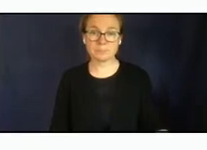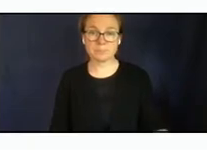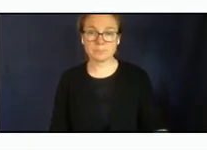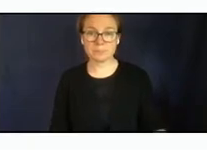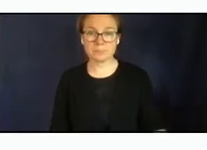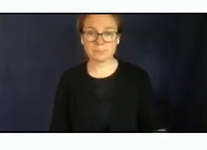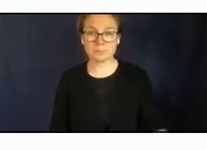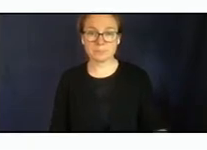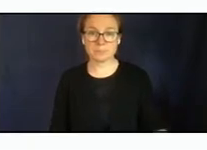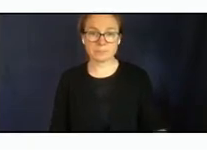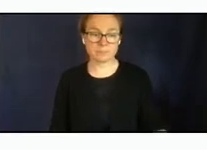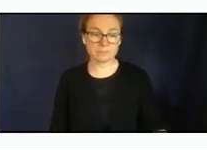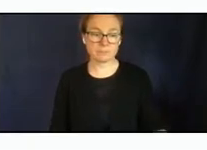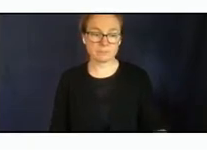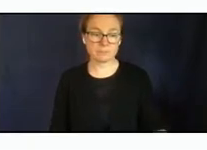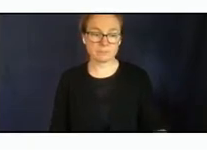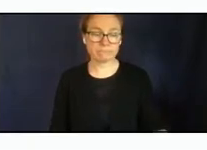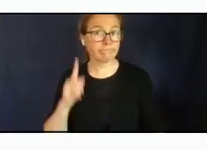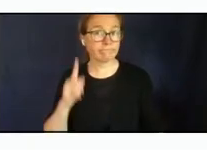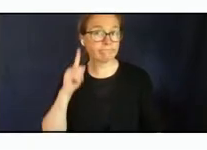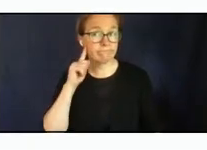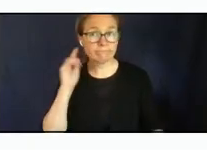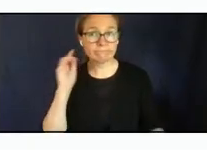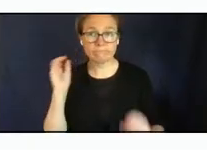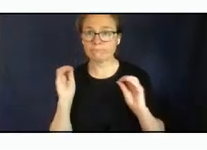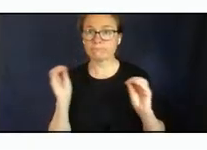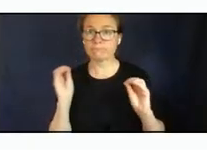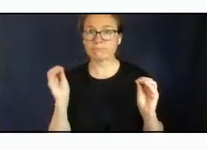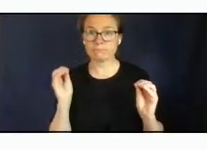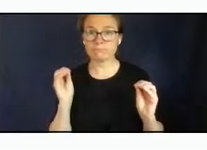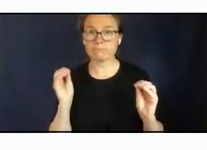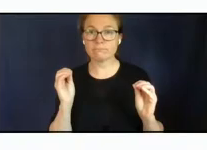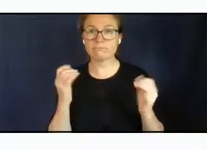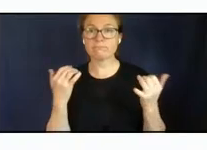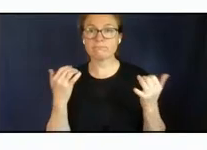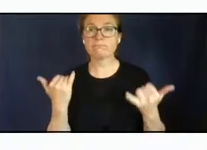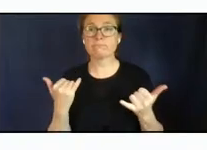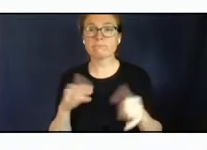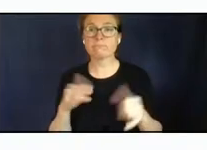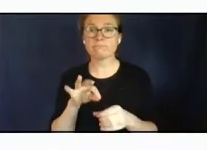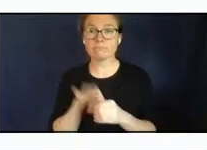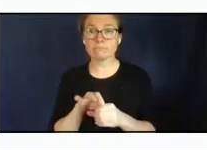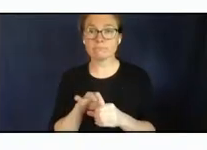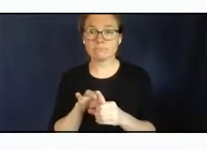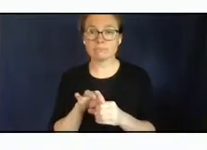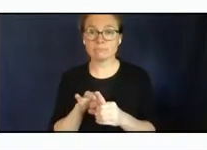Hearing none, we will take a roll on this. Ms. Seeley.